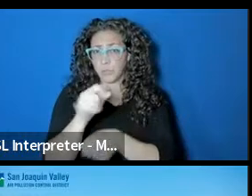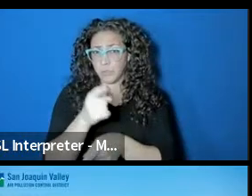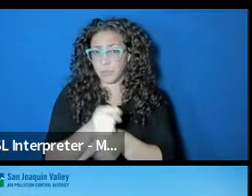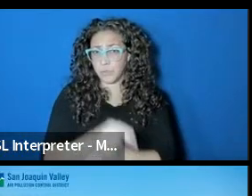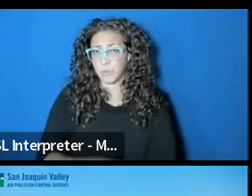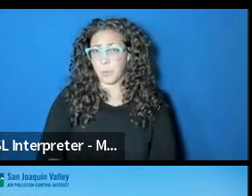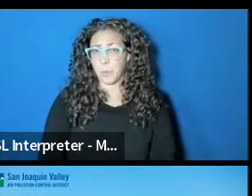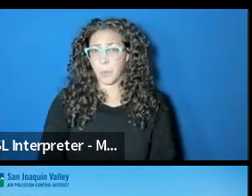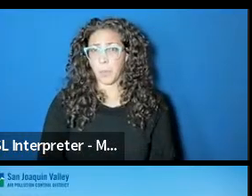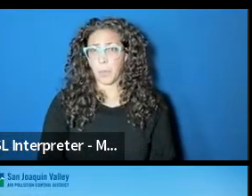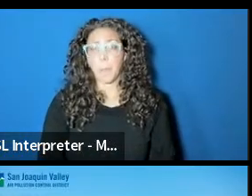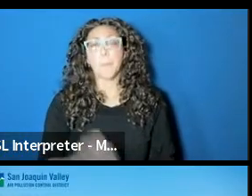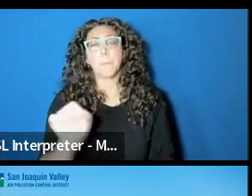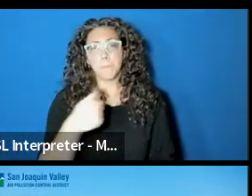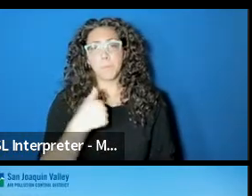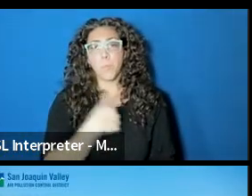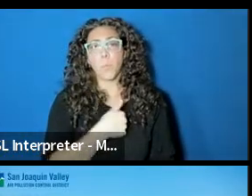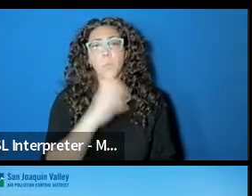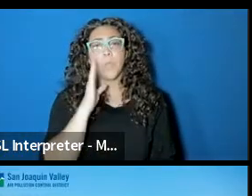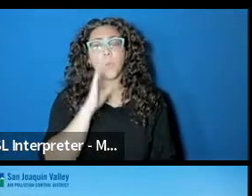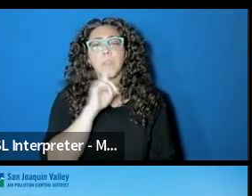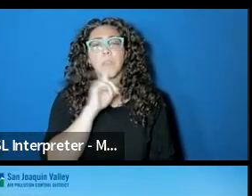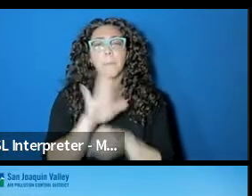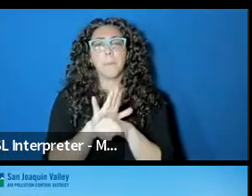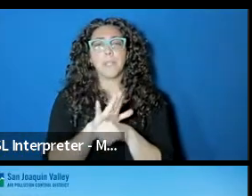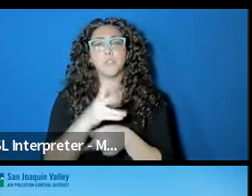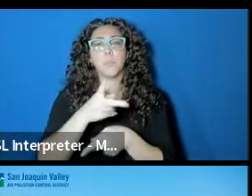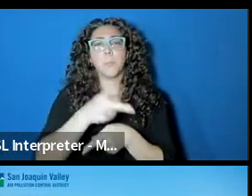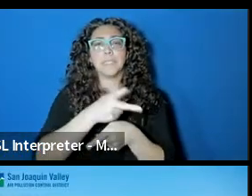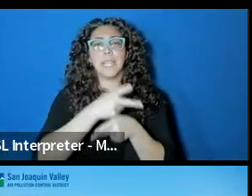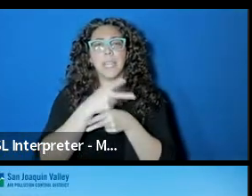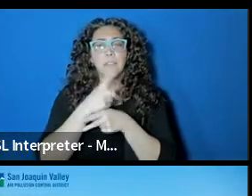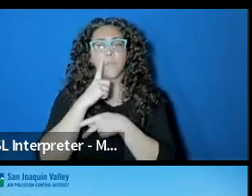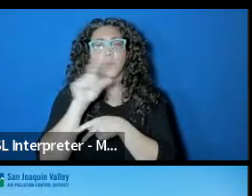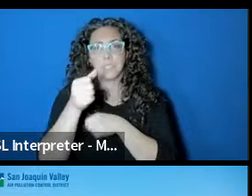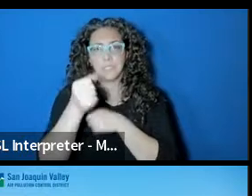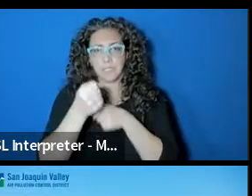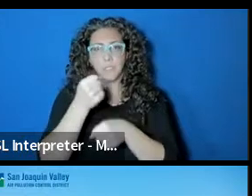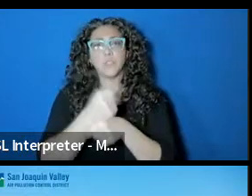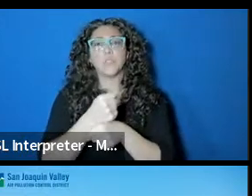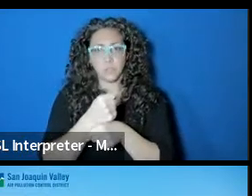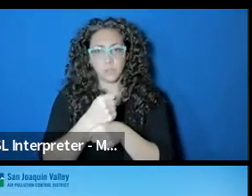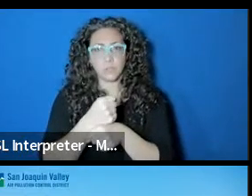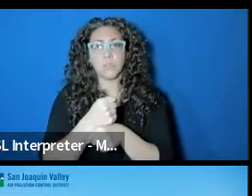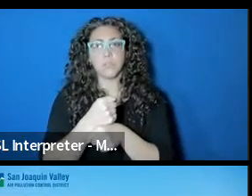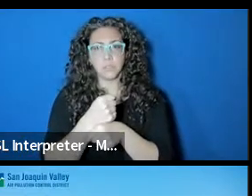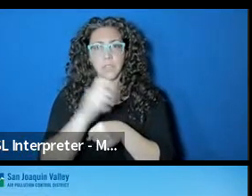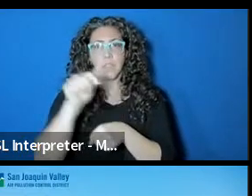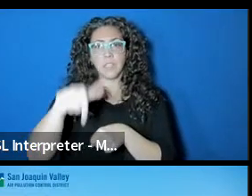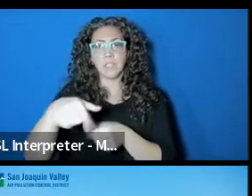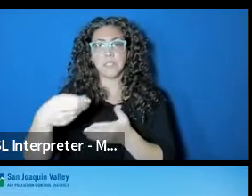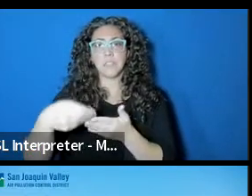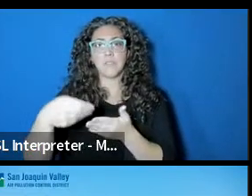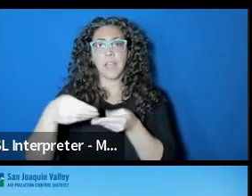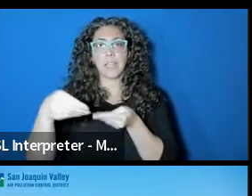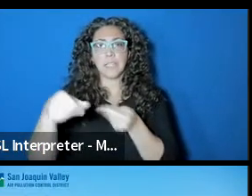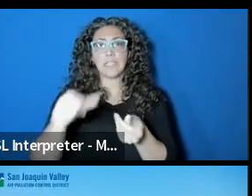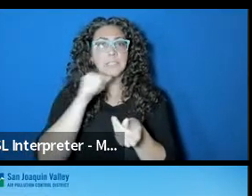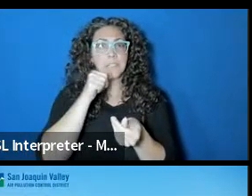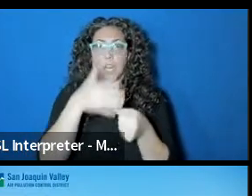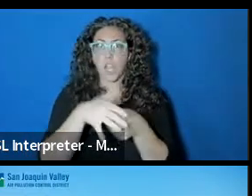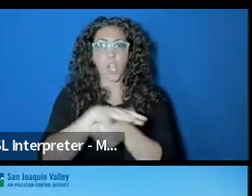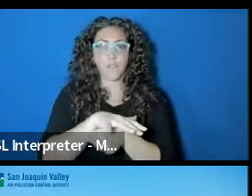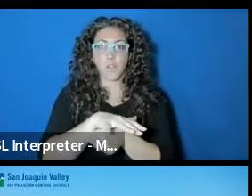We're going to commit to maintaining the trees for 10 years. This funding is not going to cover 10 years of